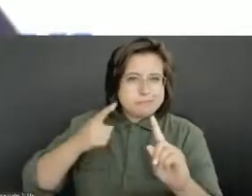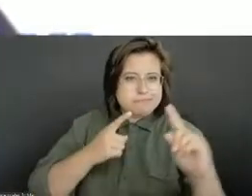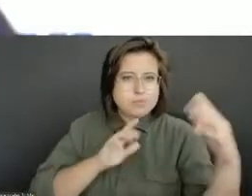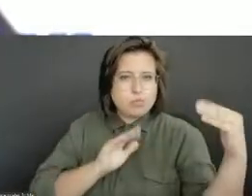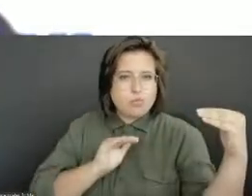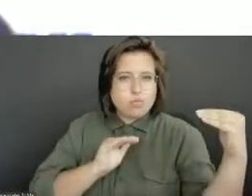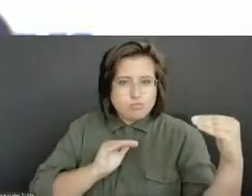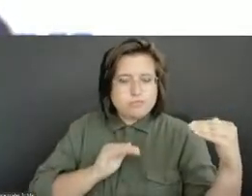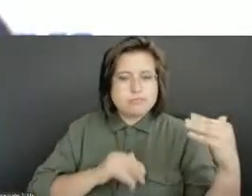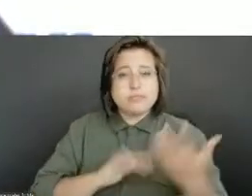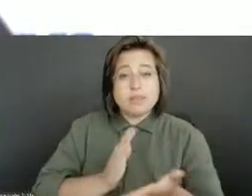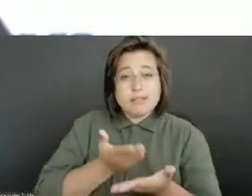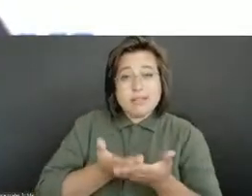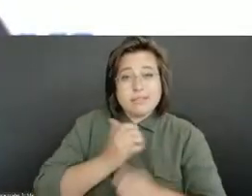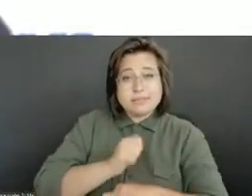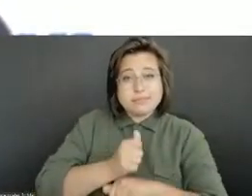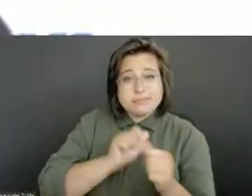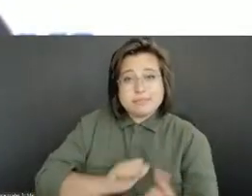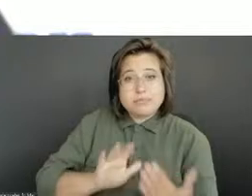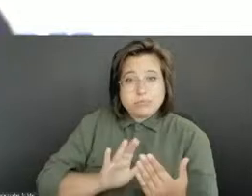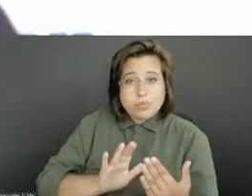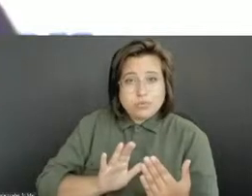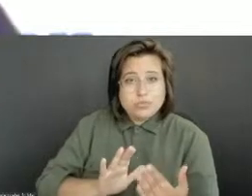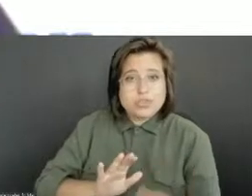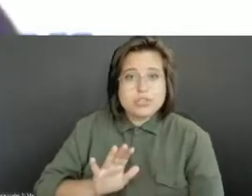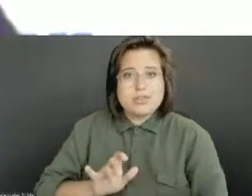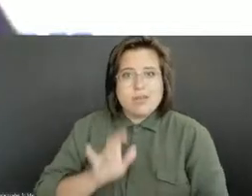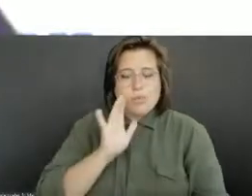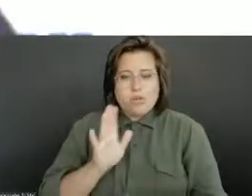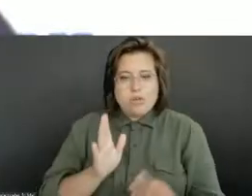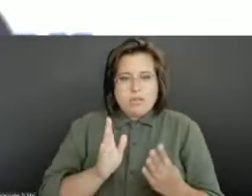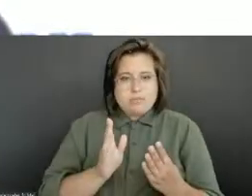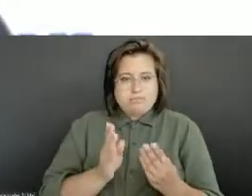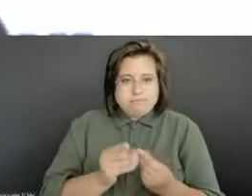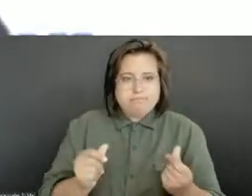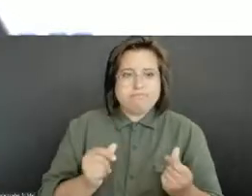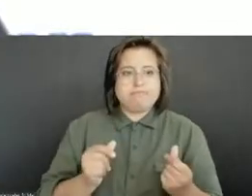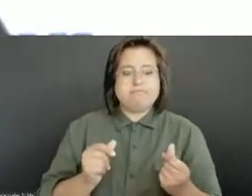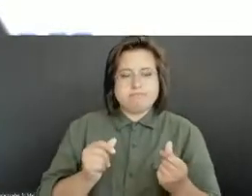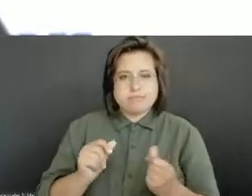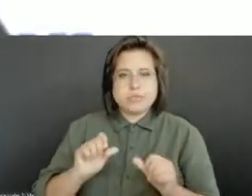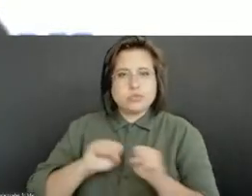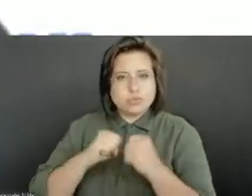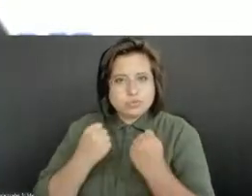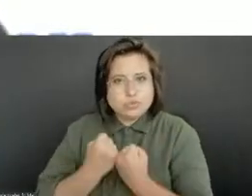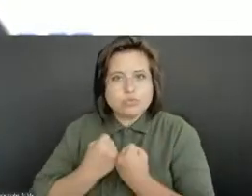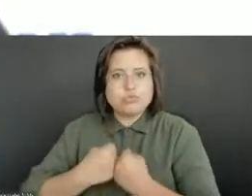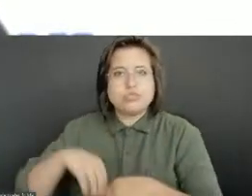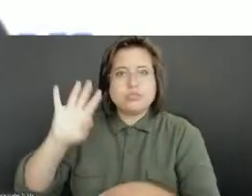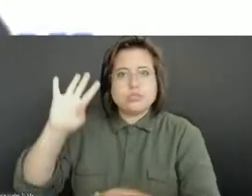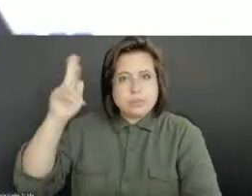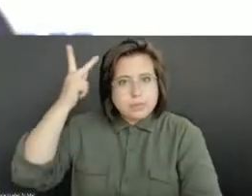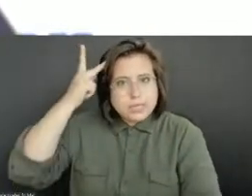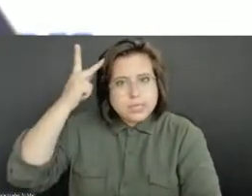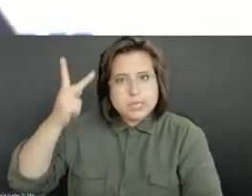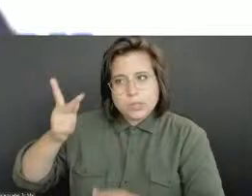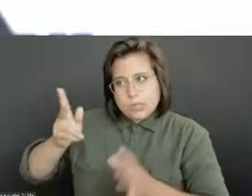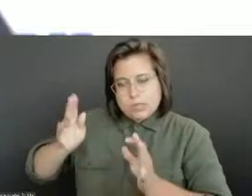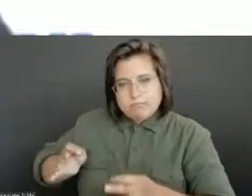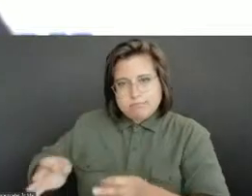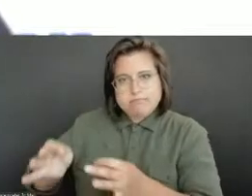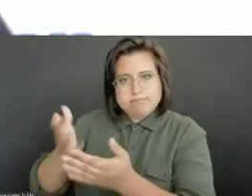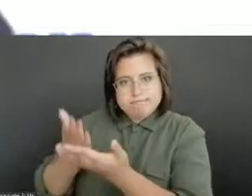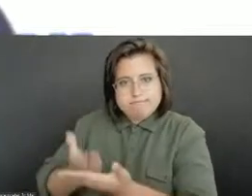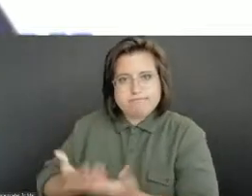evidence-based approaches addressing upstream social and political determinants of health will be